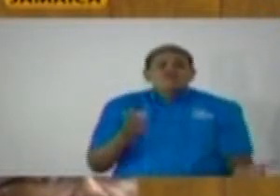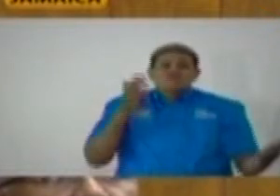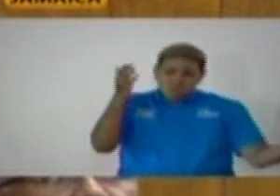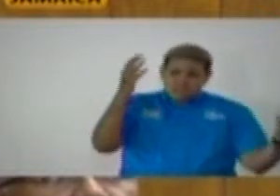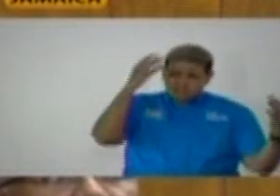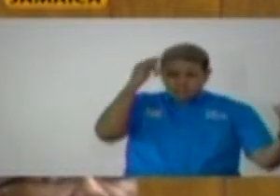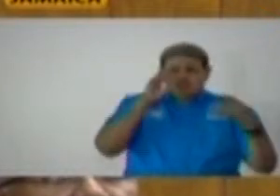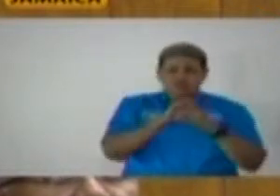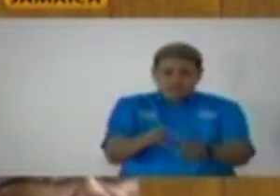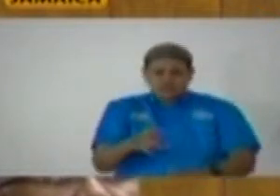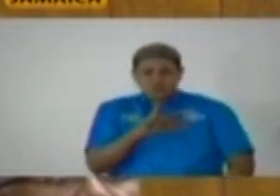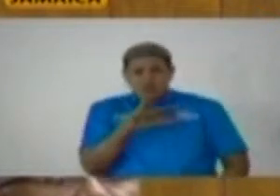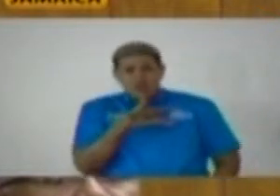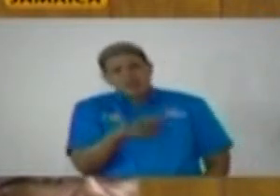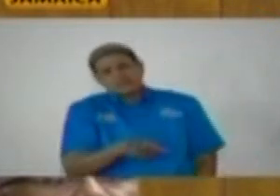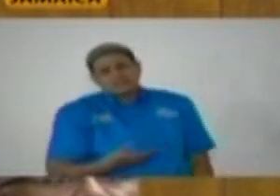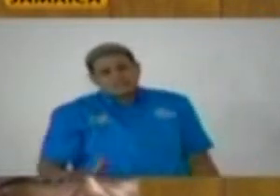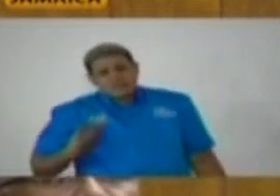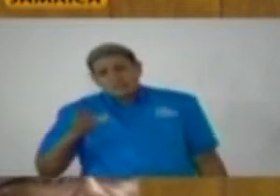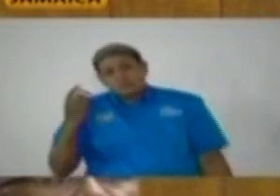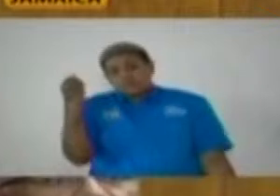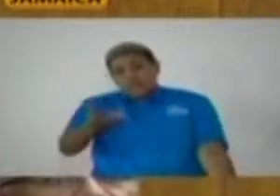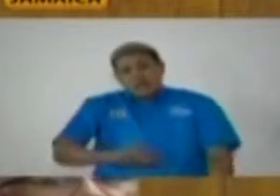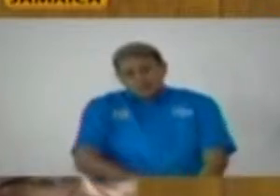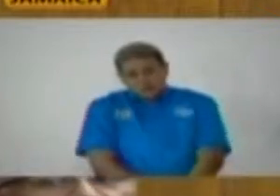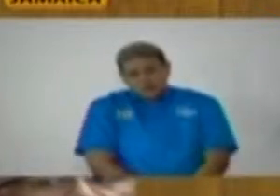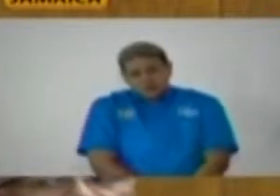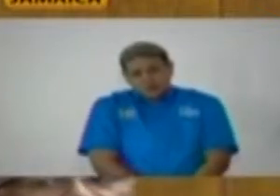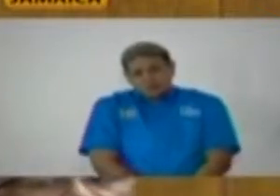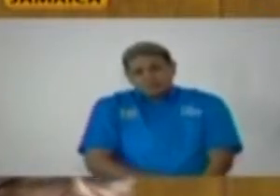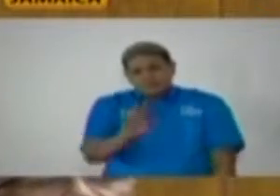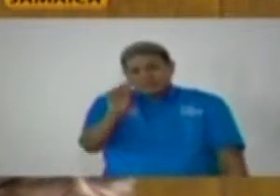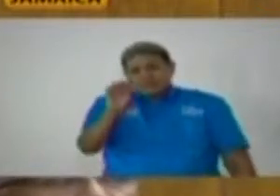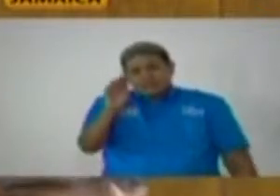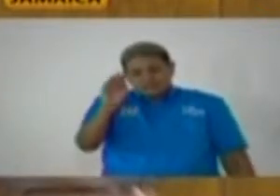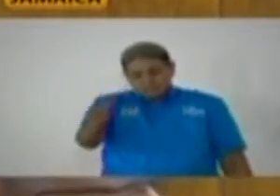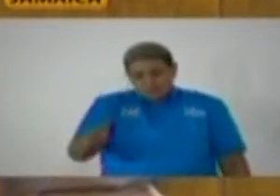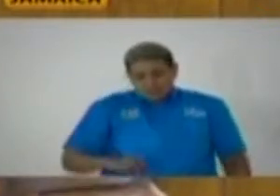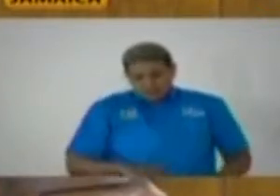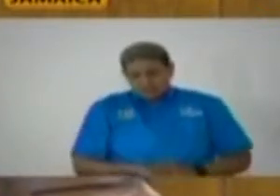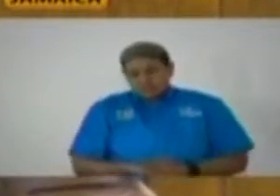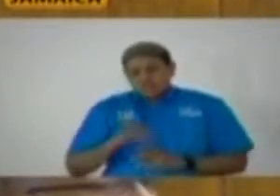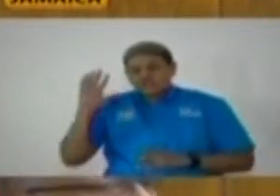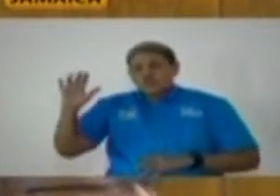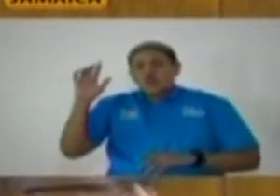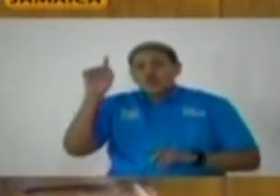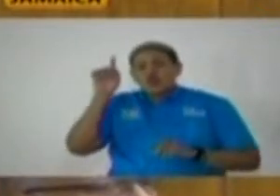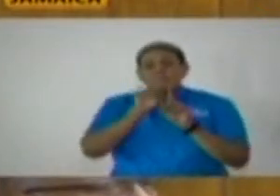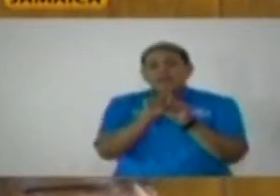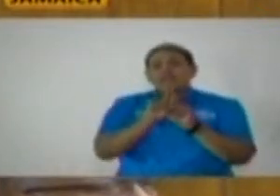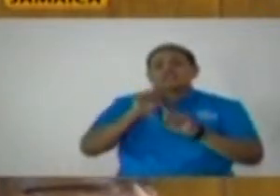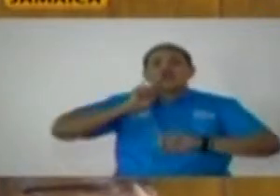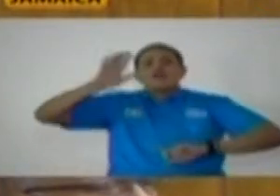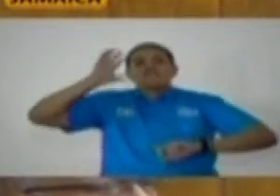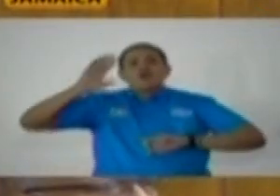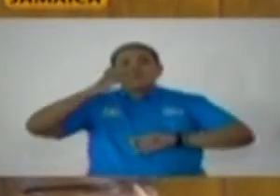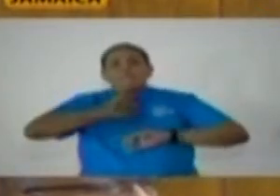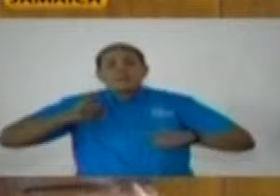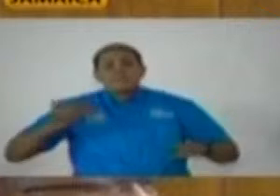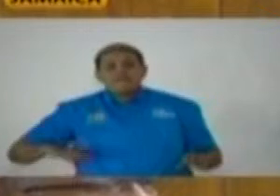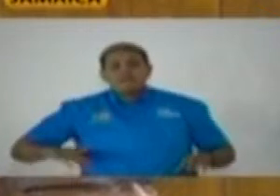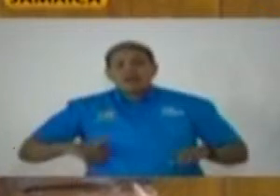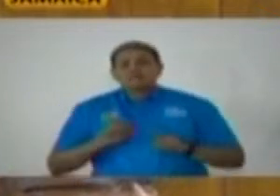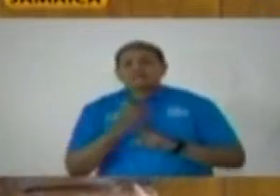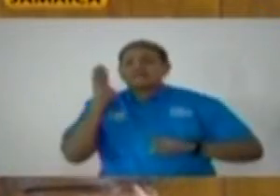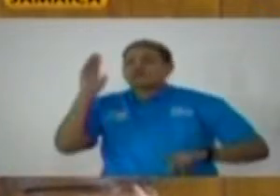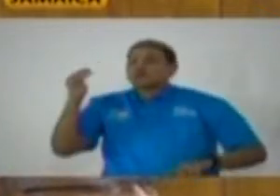concerns about HEART. And I must tell you, Desmond, your mentor and former member of Parliament,